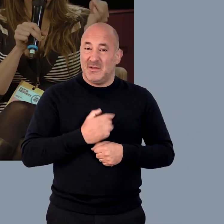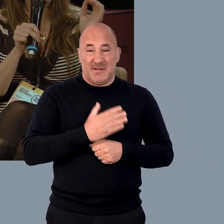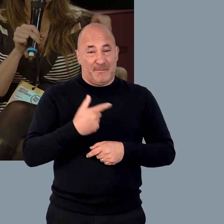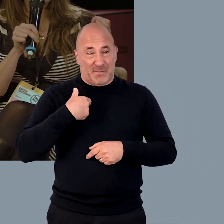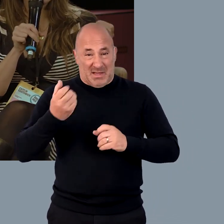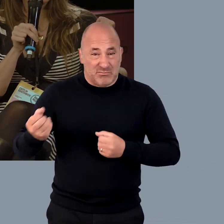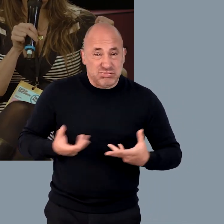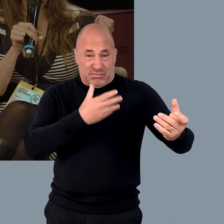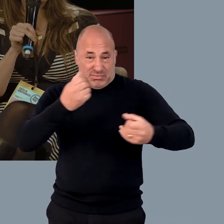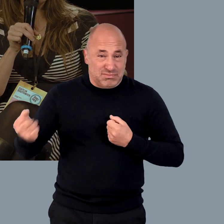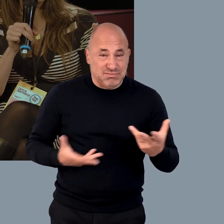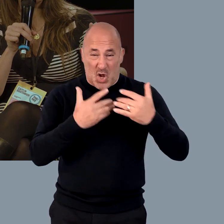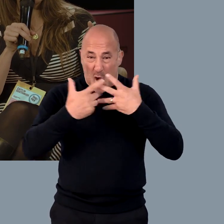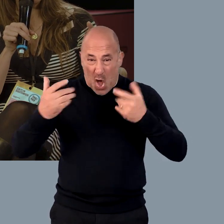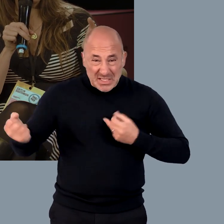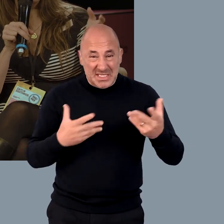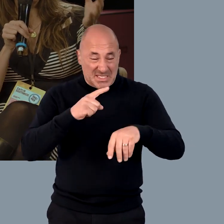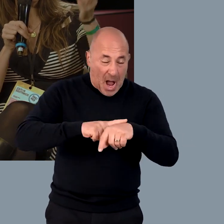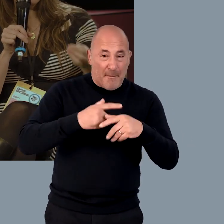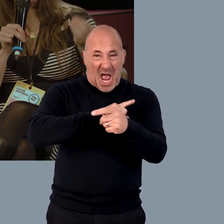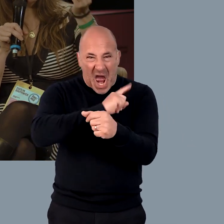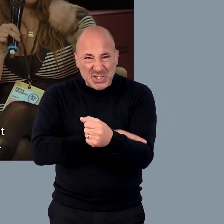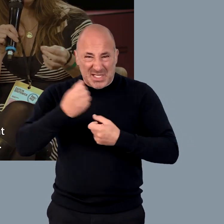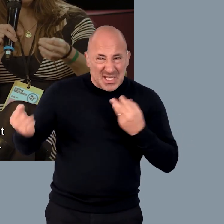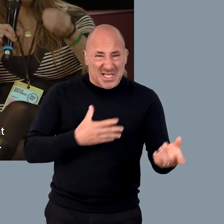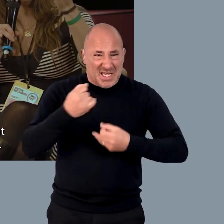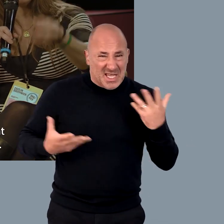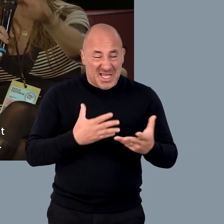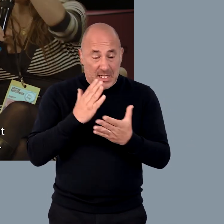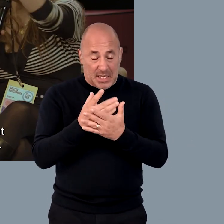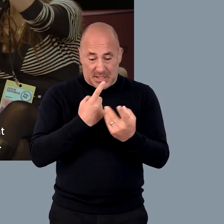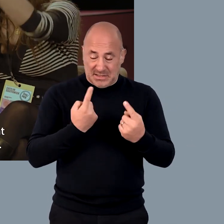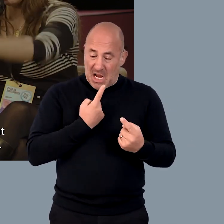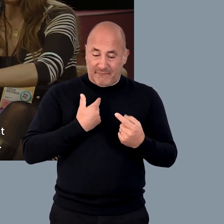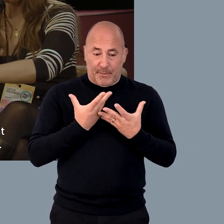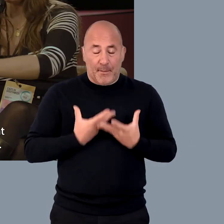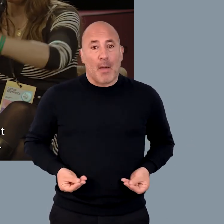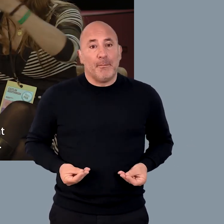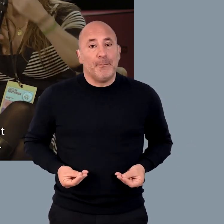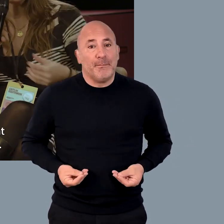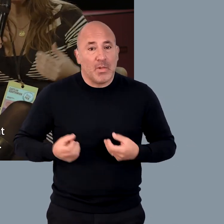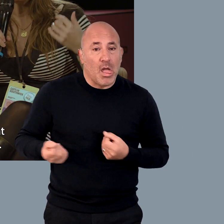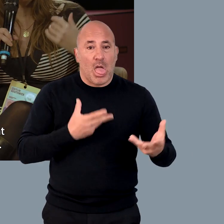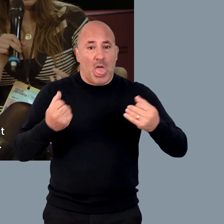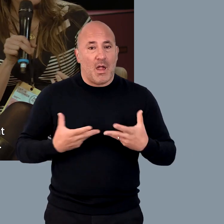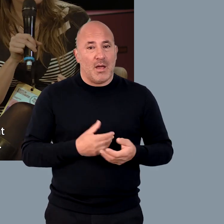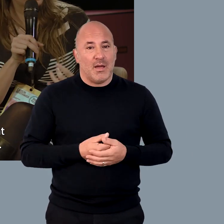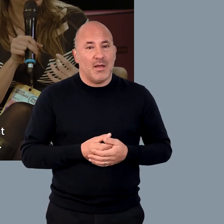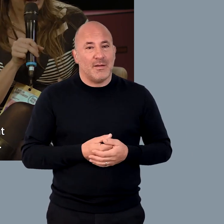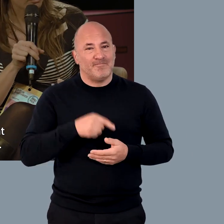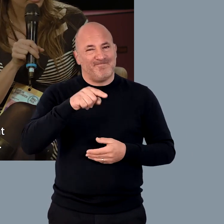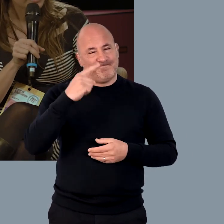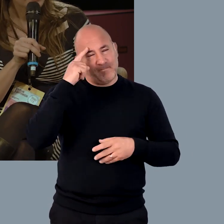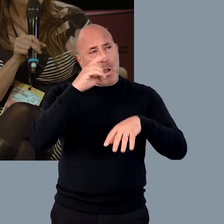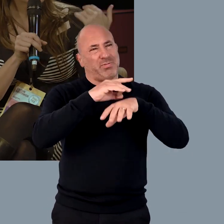that we're spending so much more time and energy producing so much more that we're actually just burning